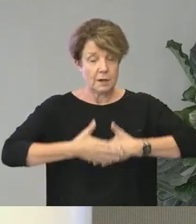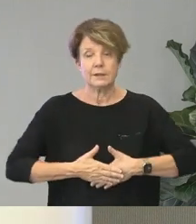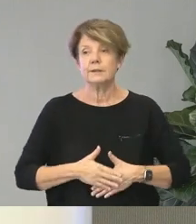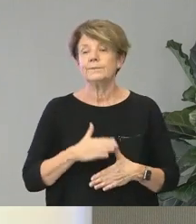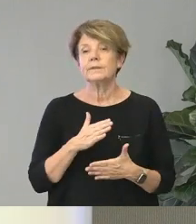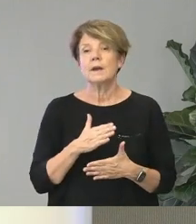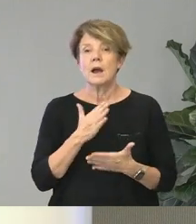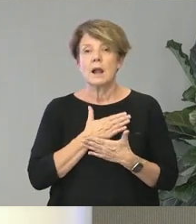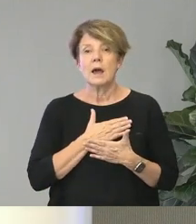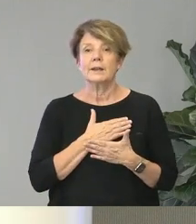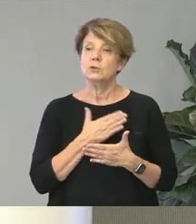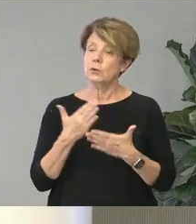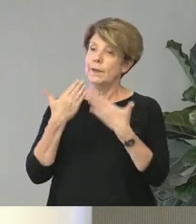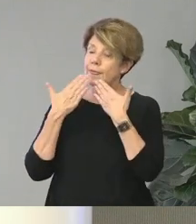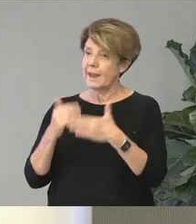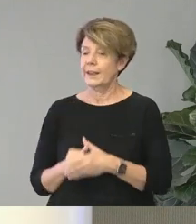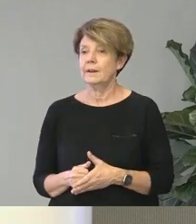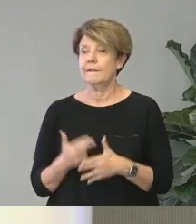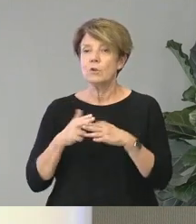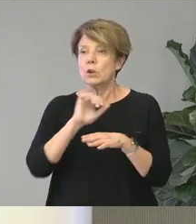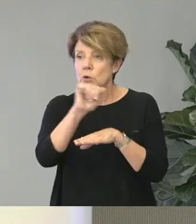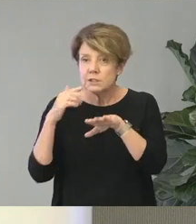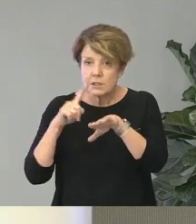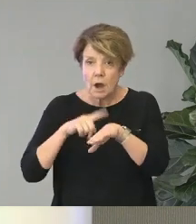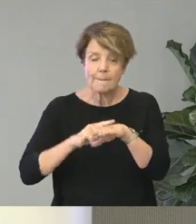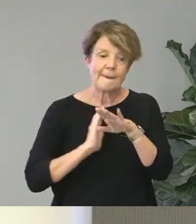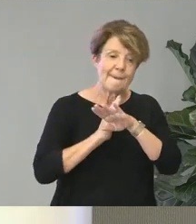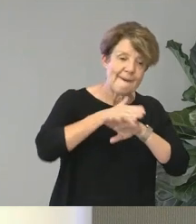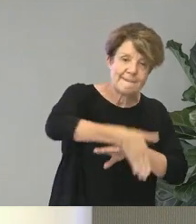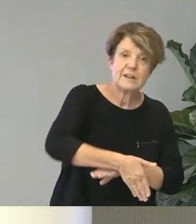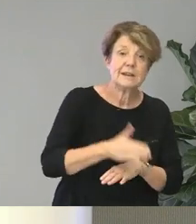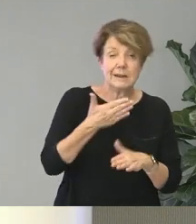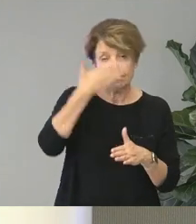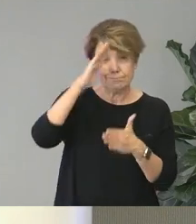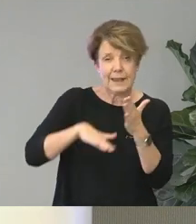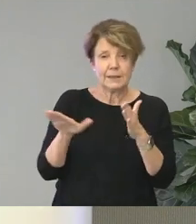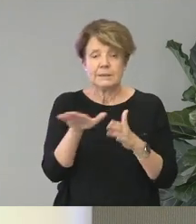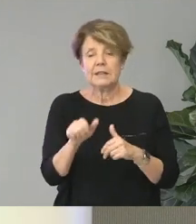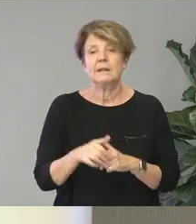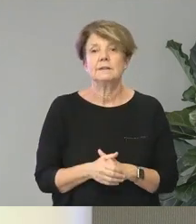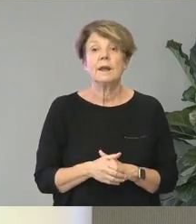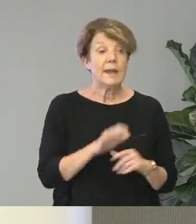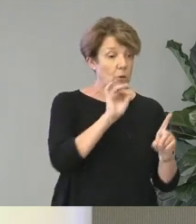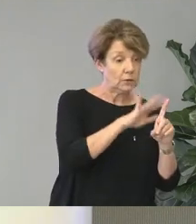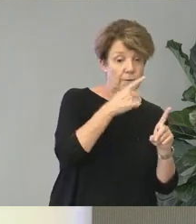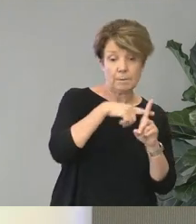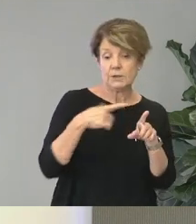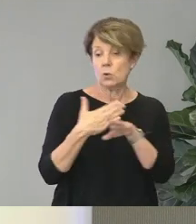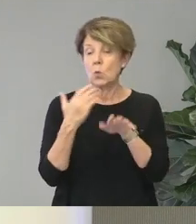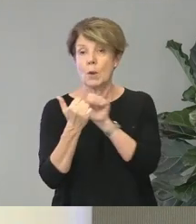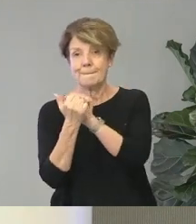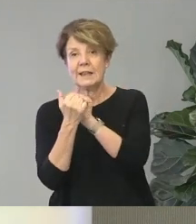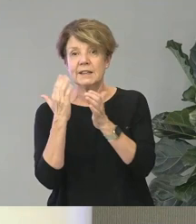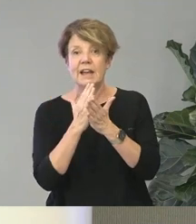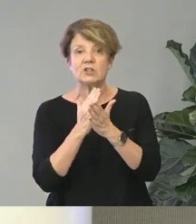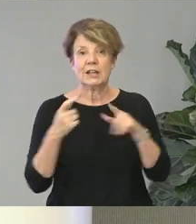to extend the Commission's gratitude for the time, effort and expertise that you and your colleagues have